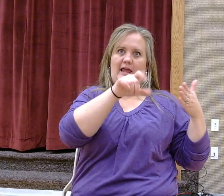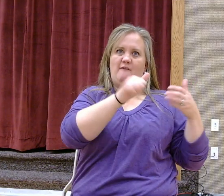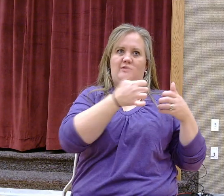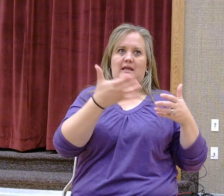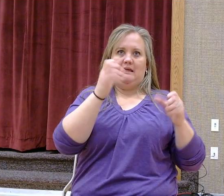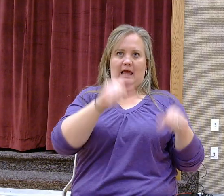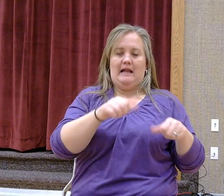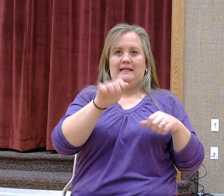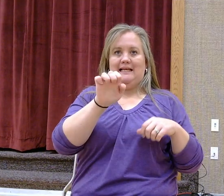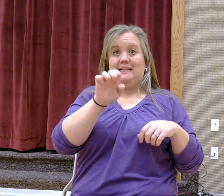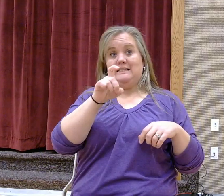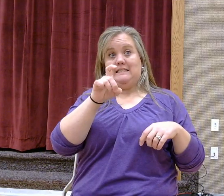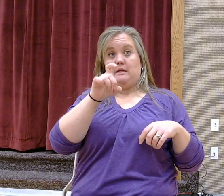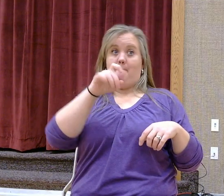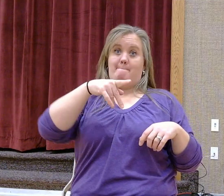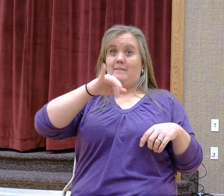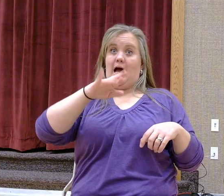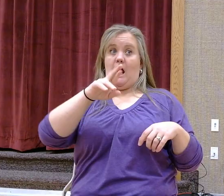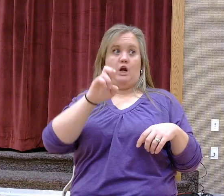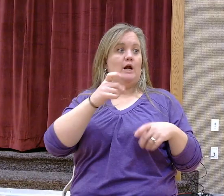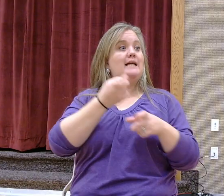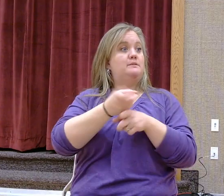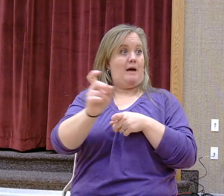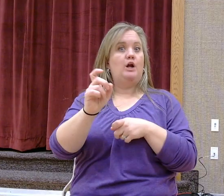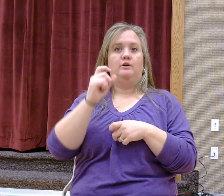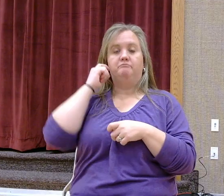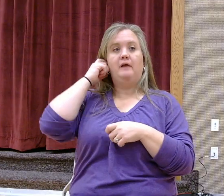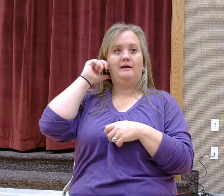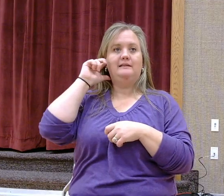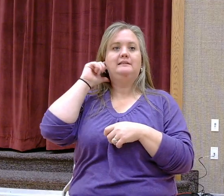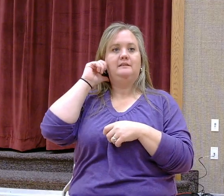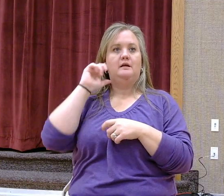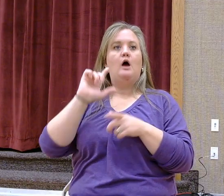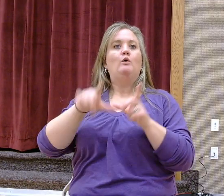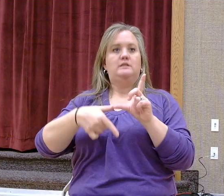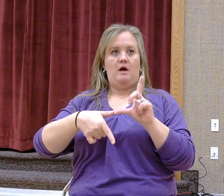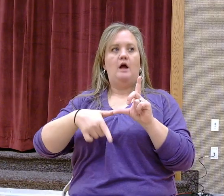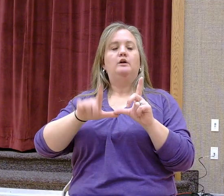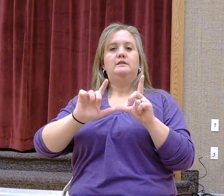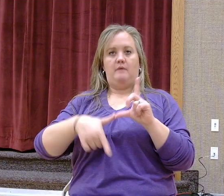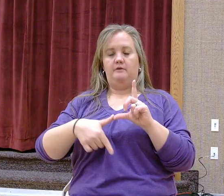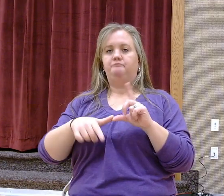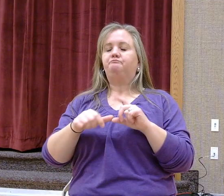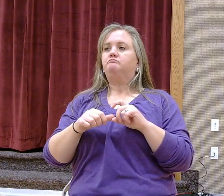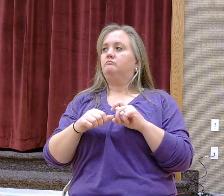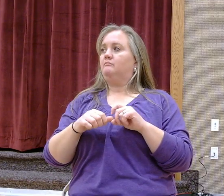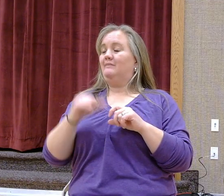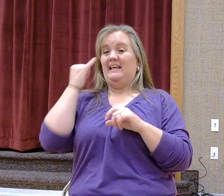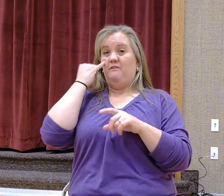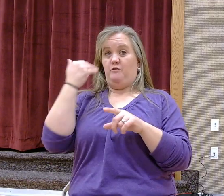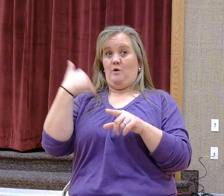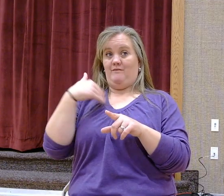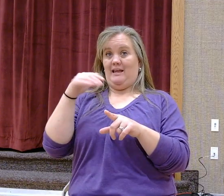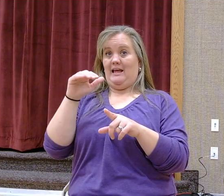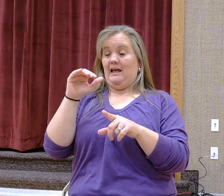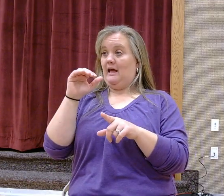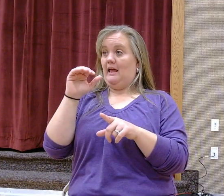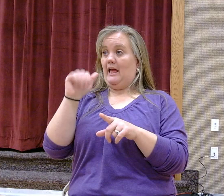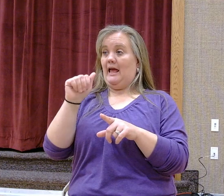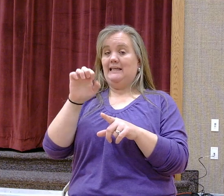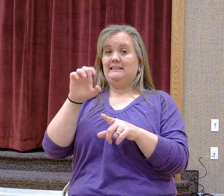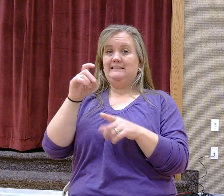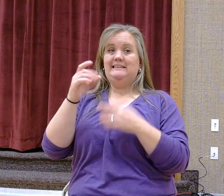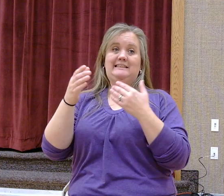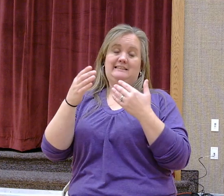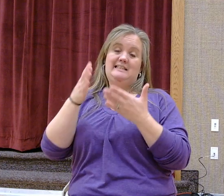things like that. But very easy to use. Very easy to use. So if you have an AED, it's ideal if you could use one. But if